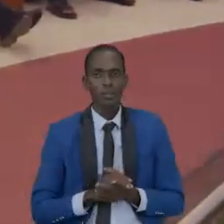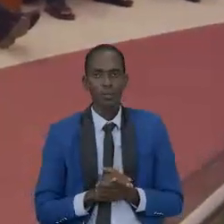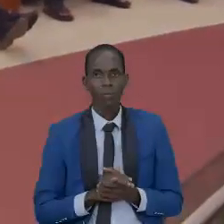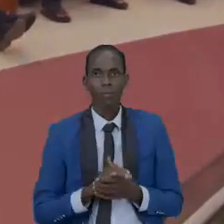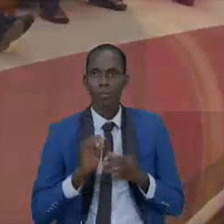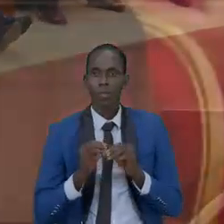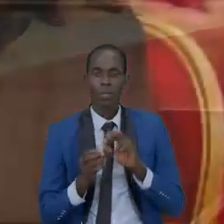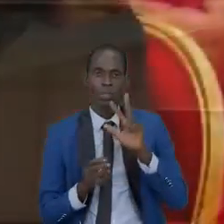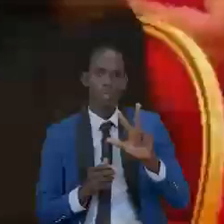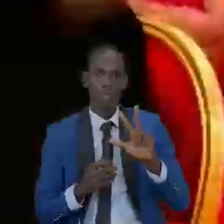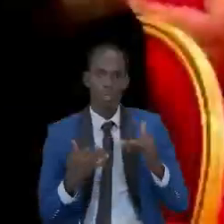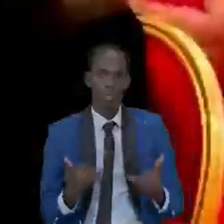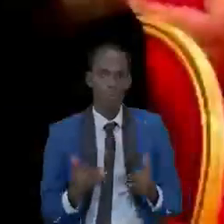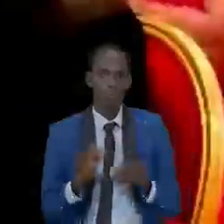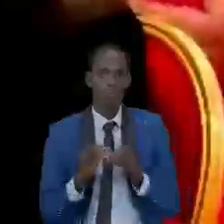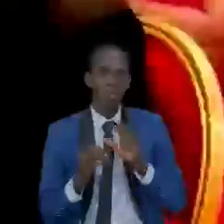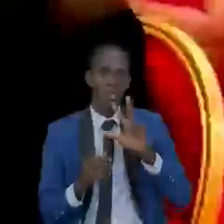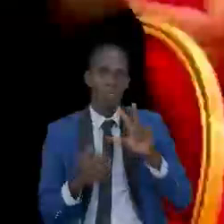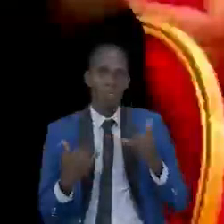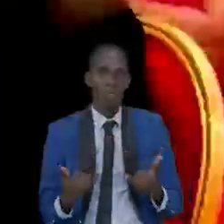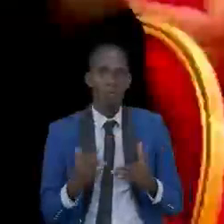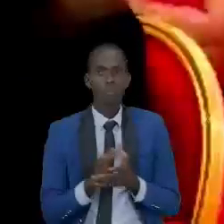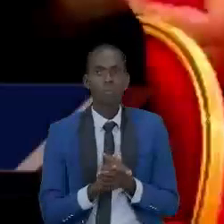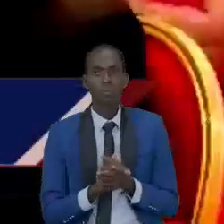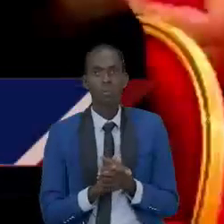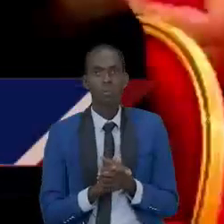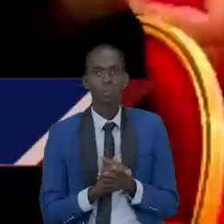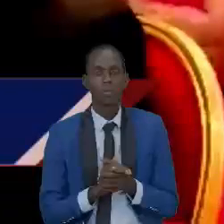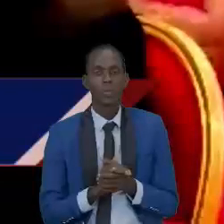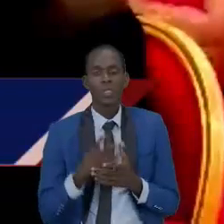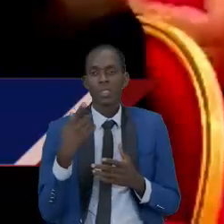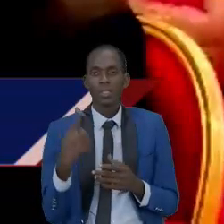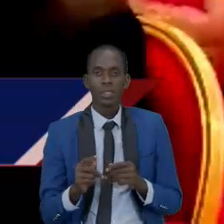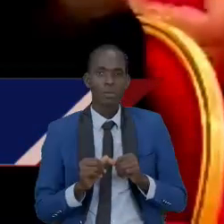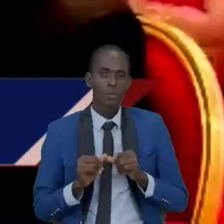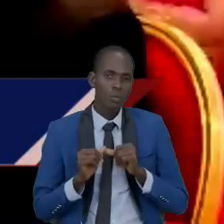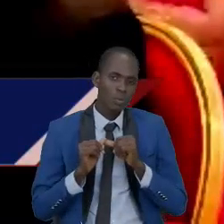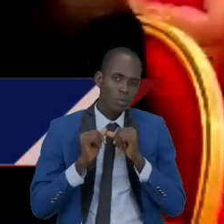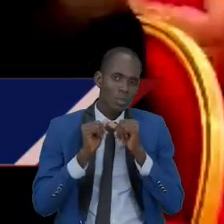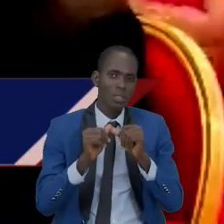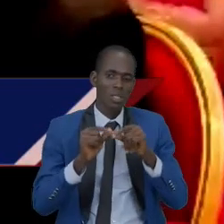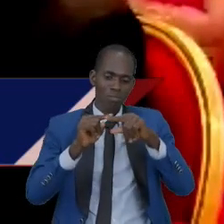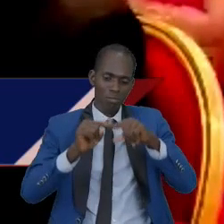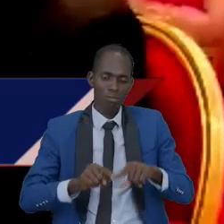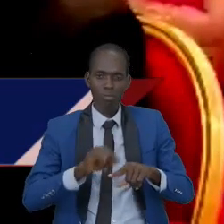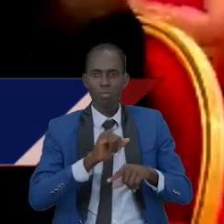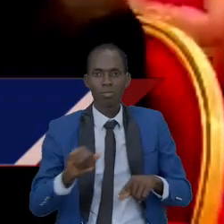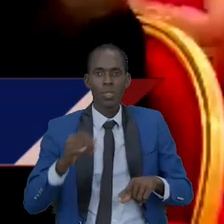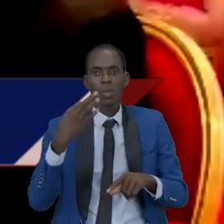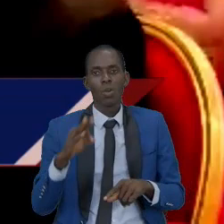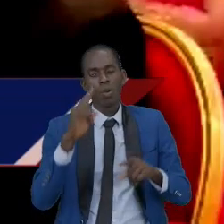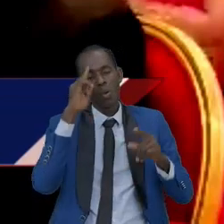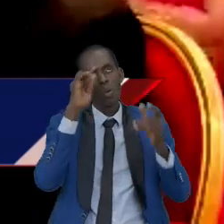Number three here. In number three, we have the consistent leaning of